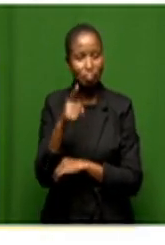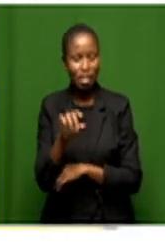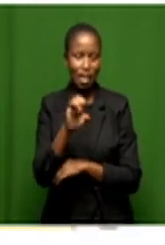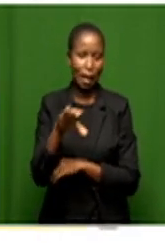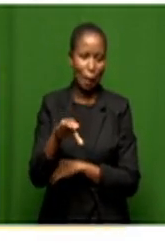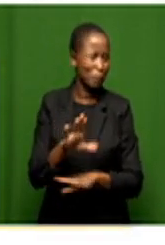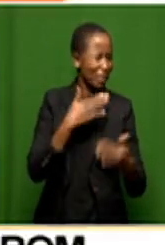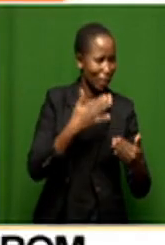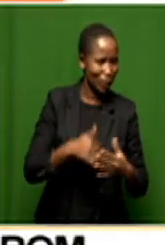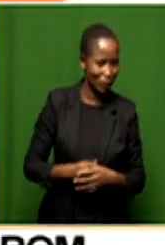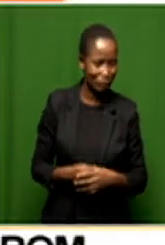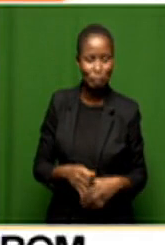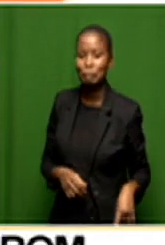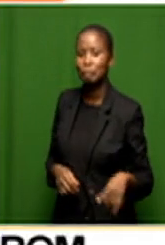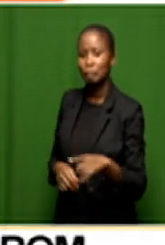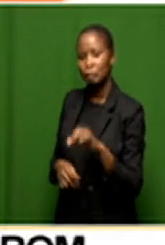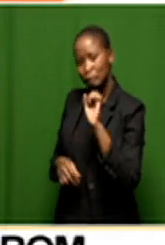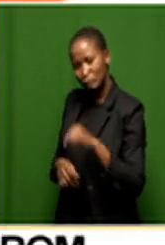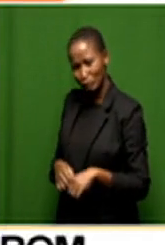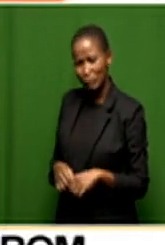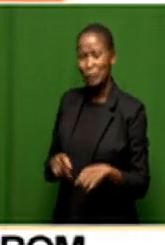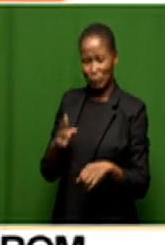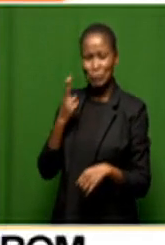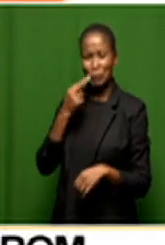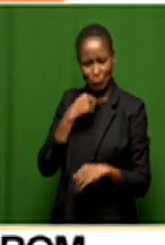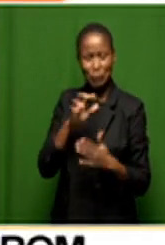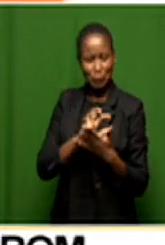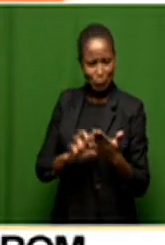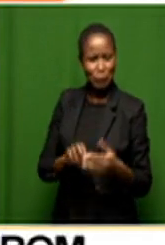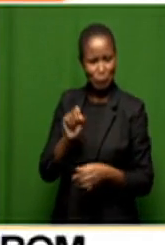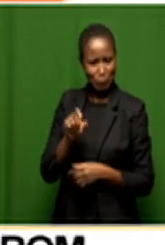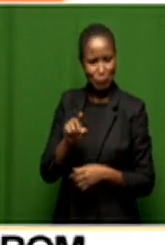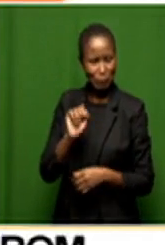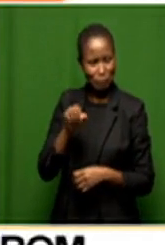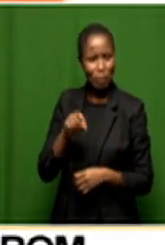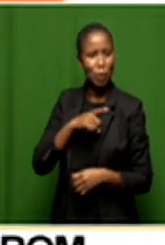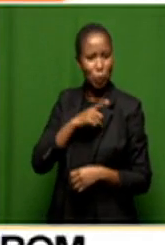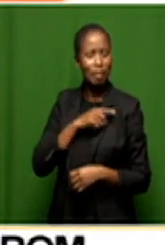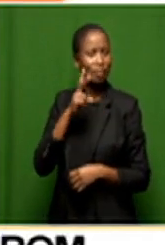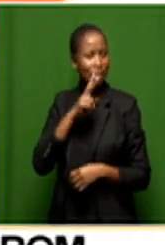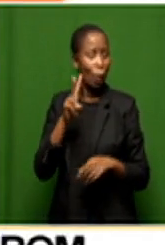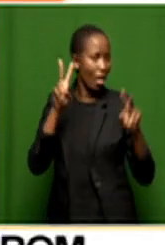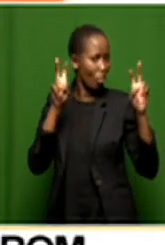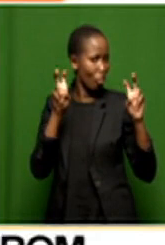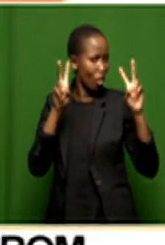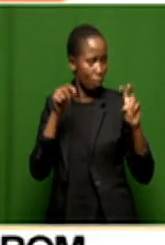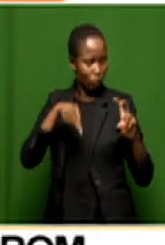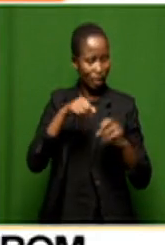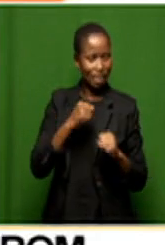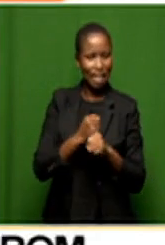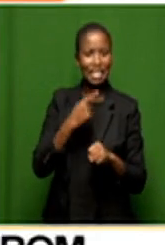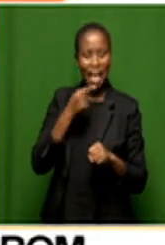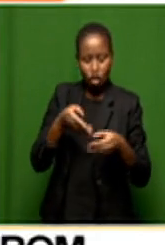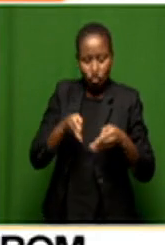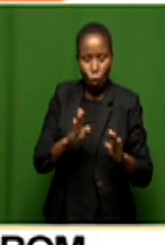you so much. And quite a story there, Siya, and looking at the theme for this year, Road